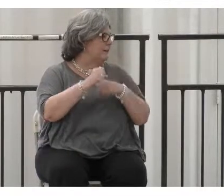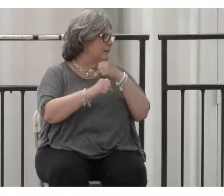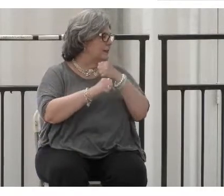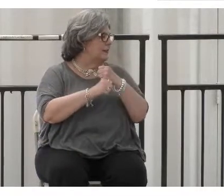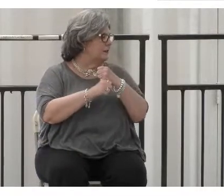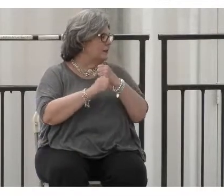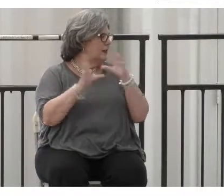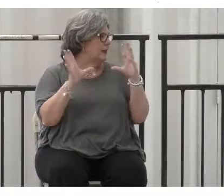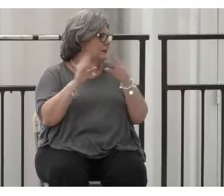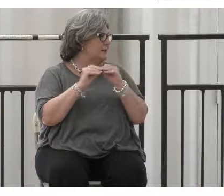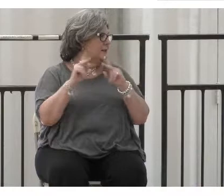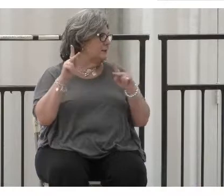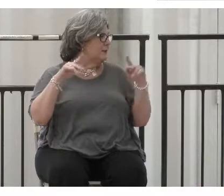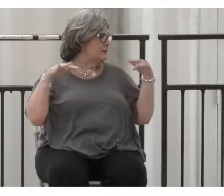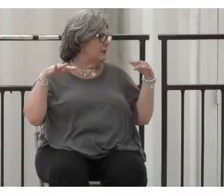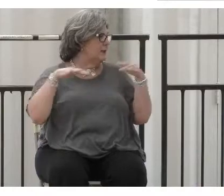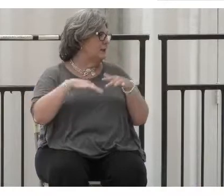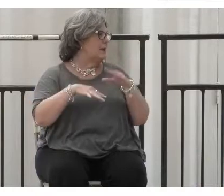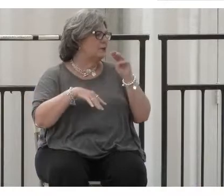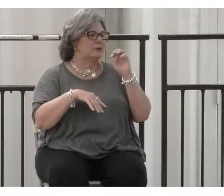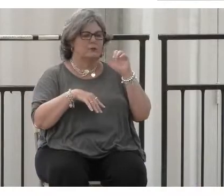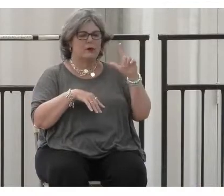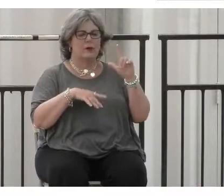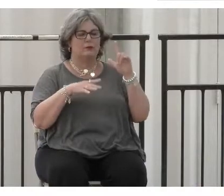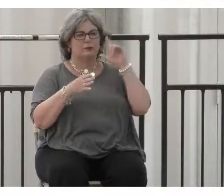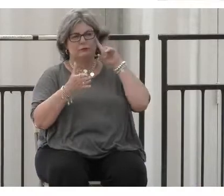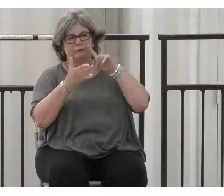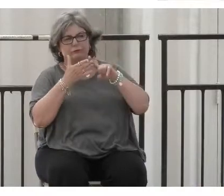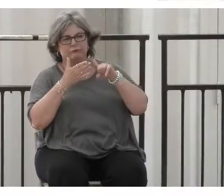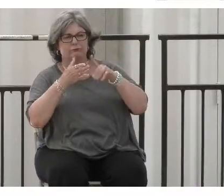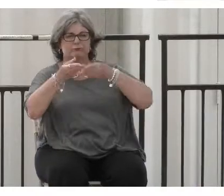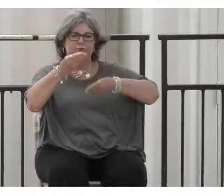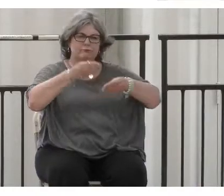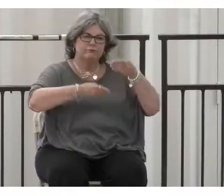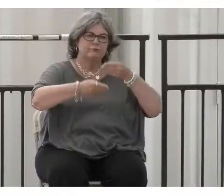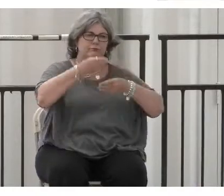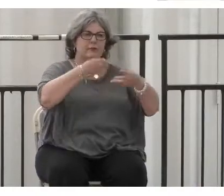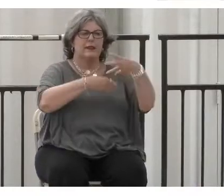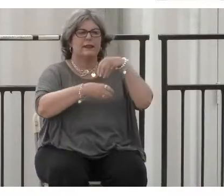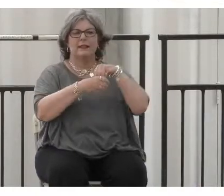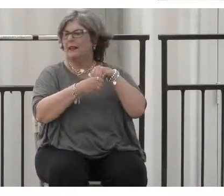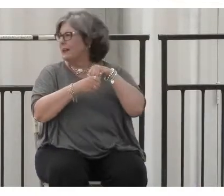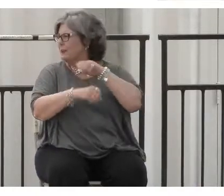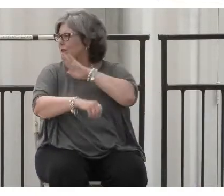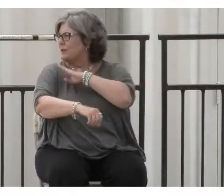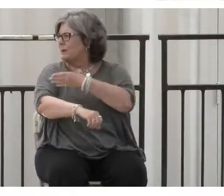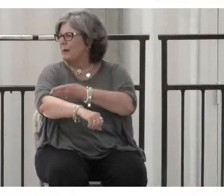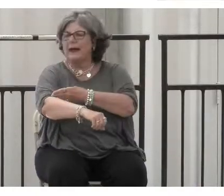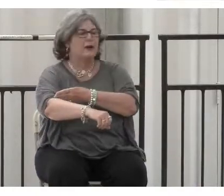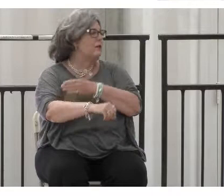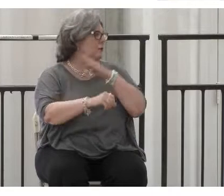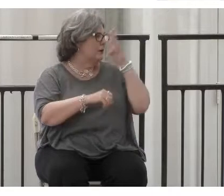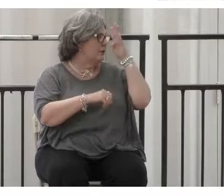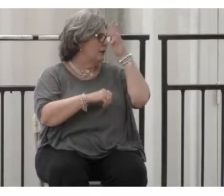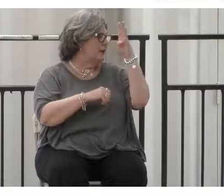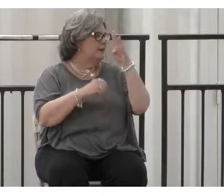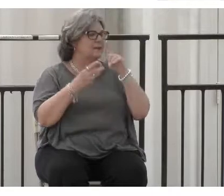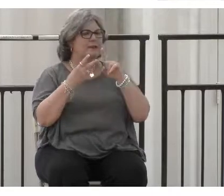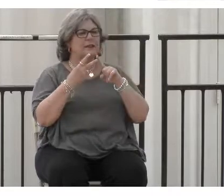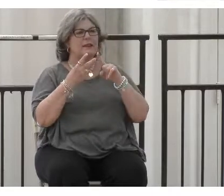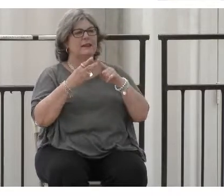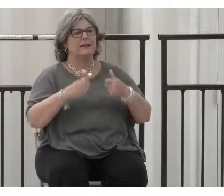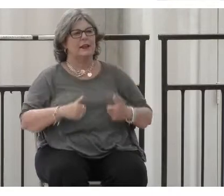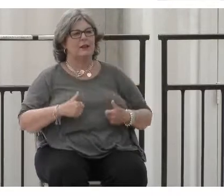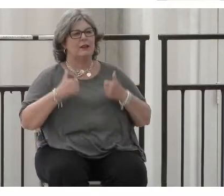has convened people on the National Mall to explore, exchange, and engage the power of culture and creativity in